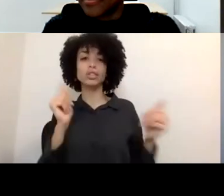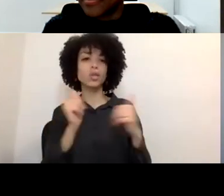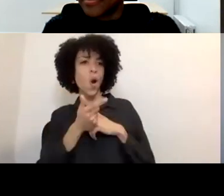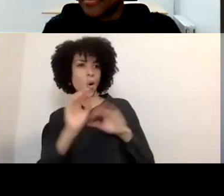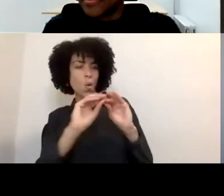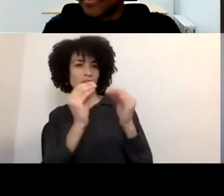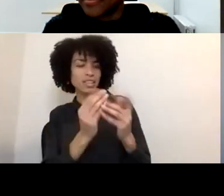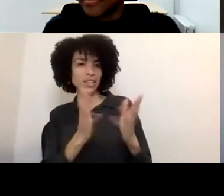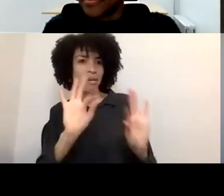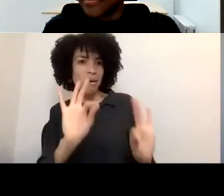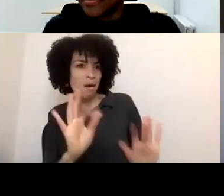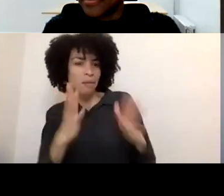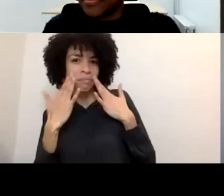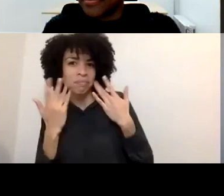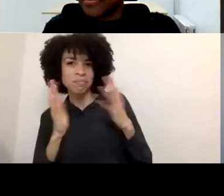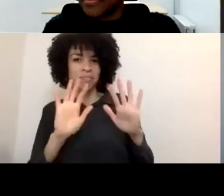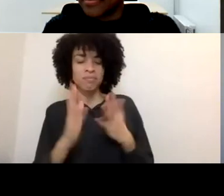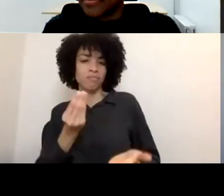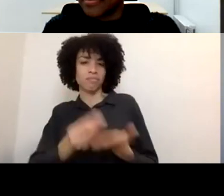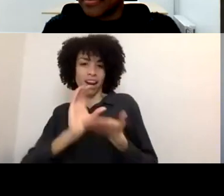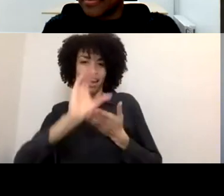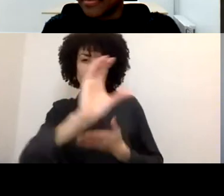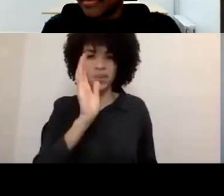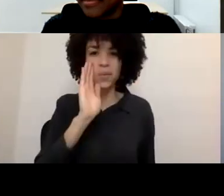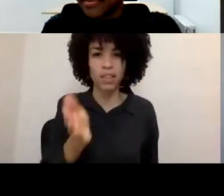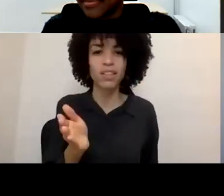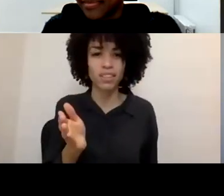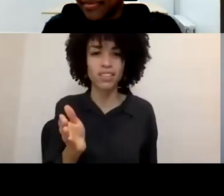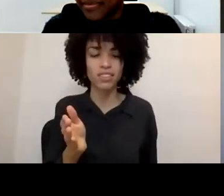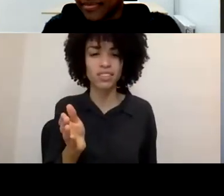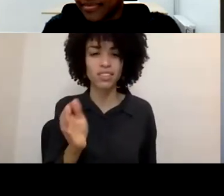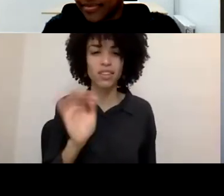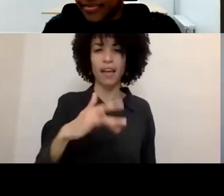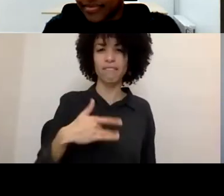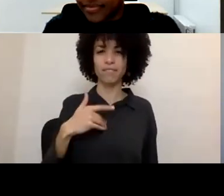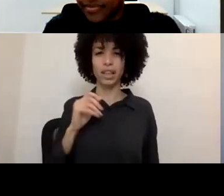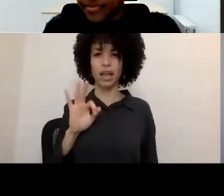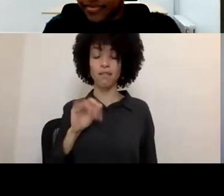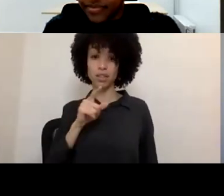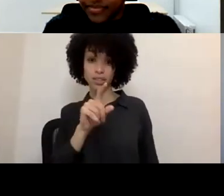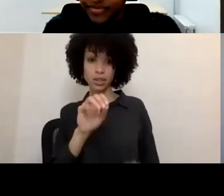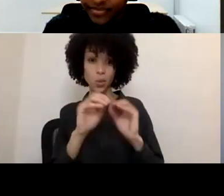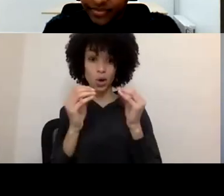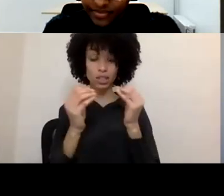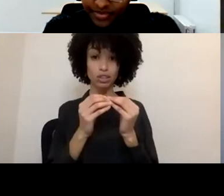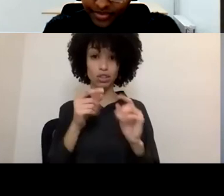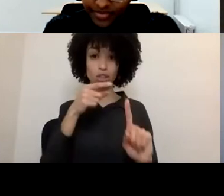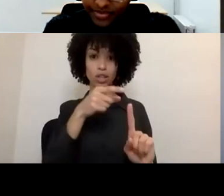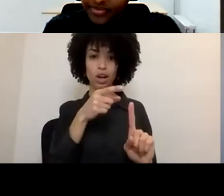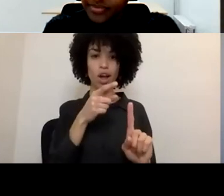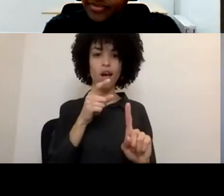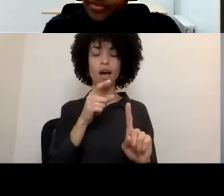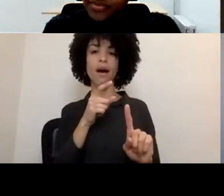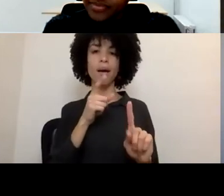or anything else. It simply has to do with that sense of, is that organization on the right trend